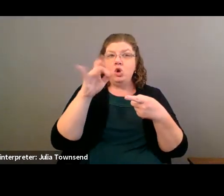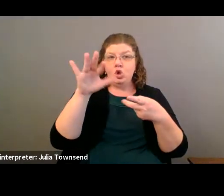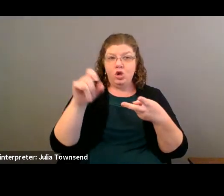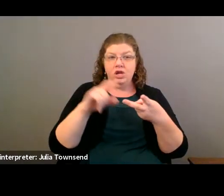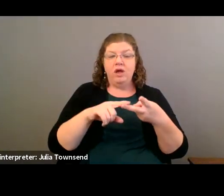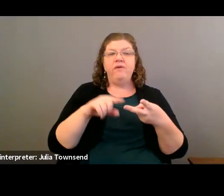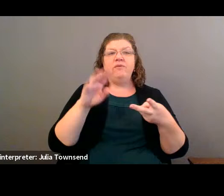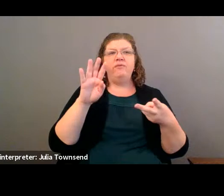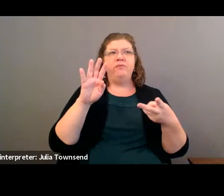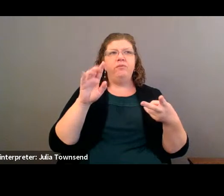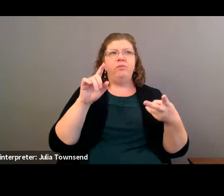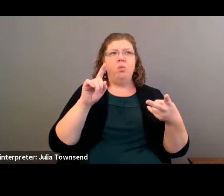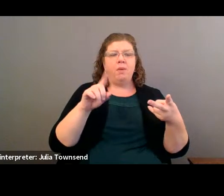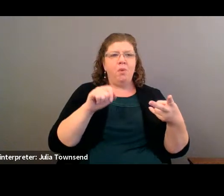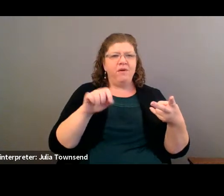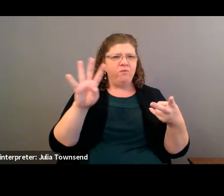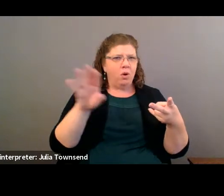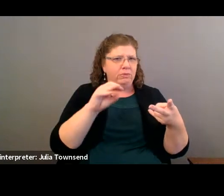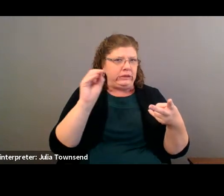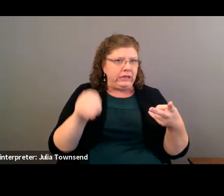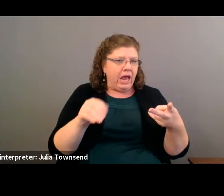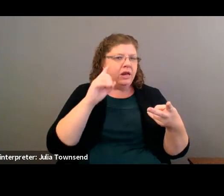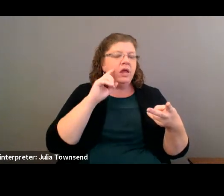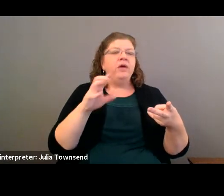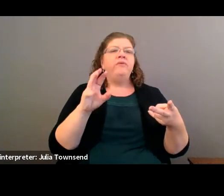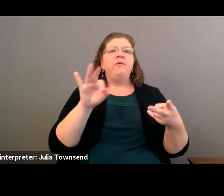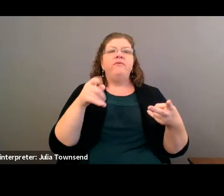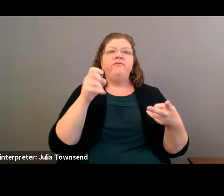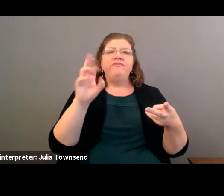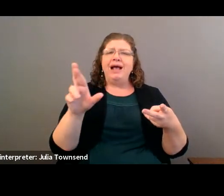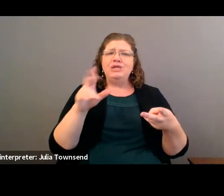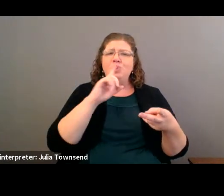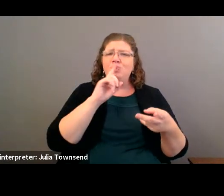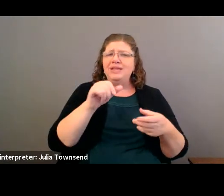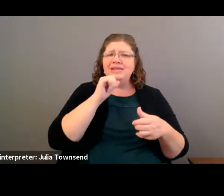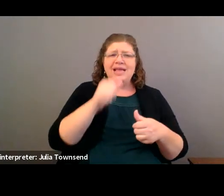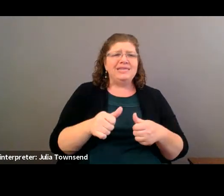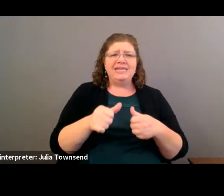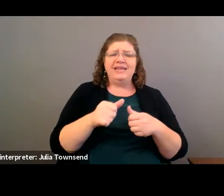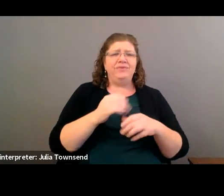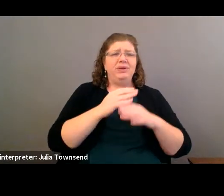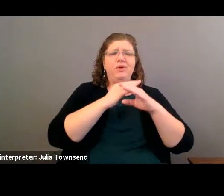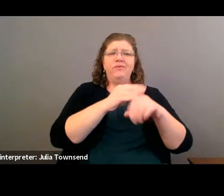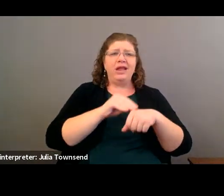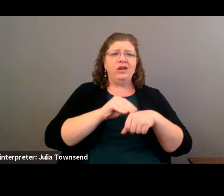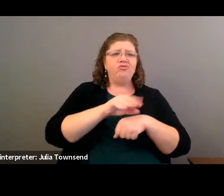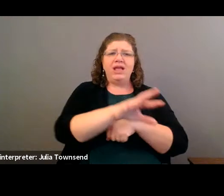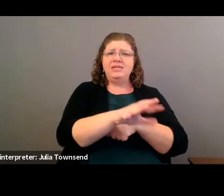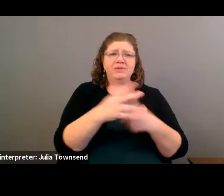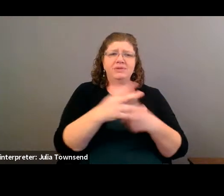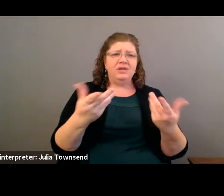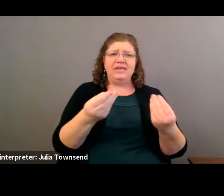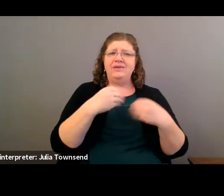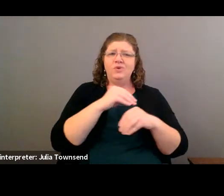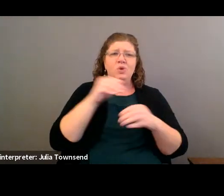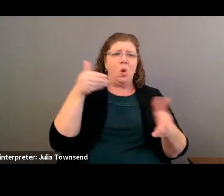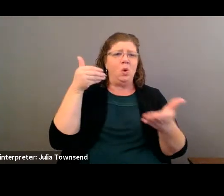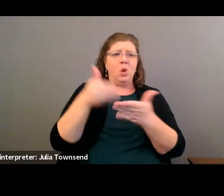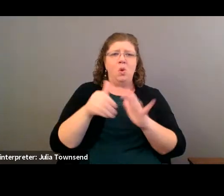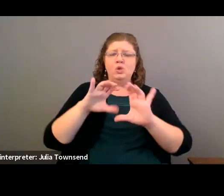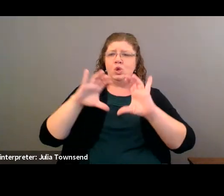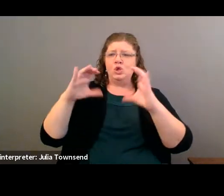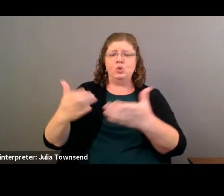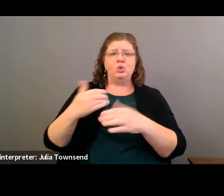basically 1% risk reduction, and the vaccine doesn't even prevent transmission, so it gets us no closer to herd